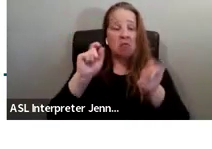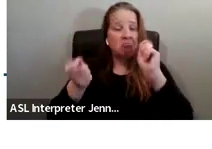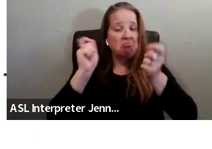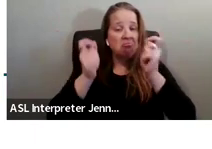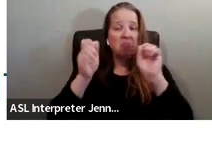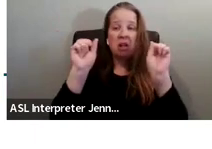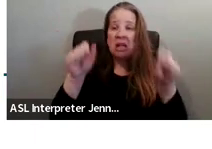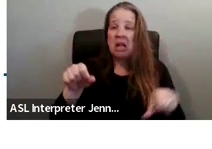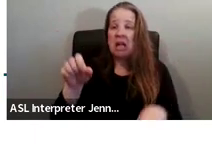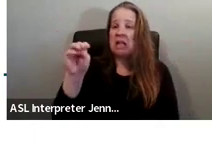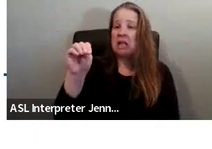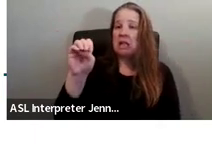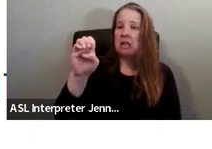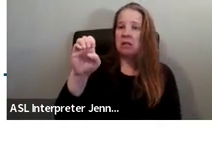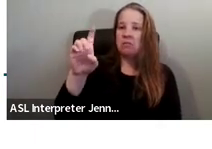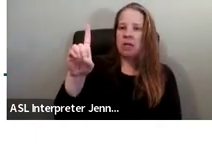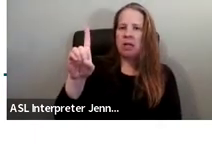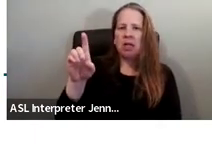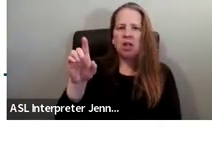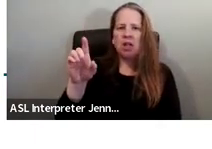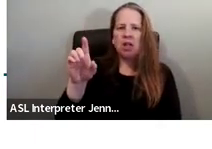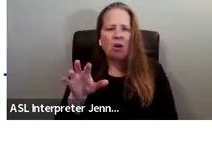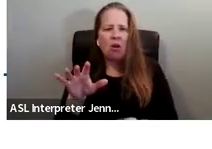Medicaid is the payer,